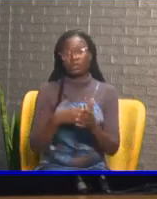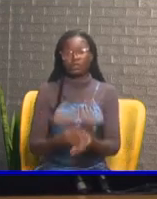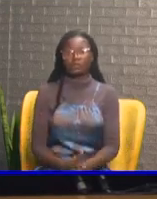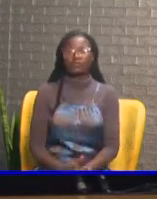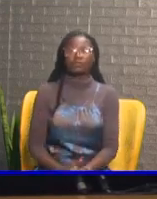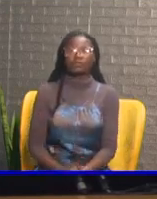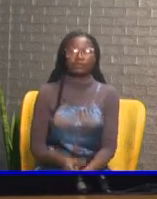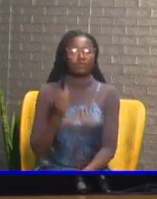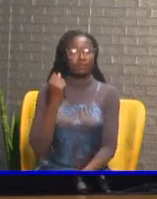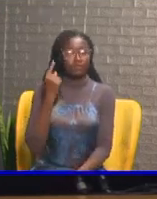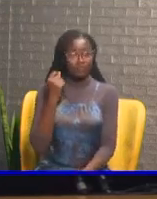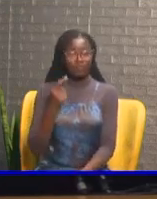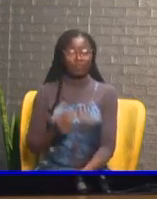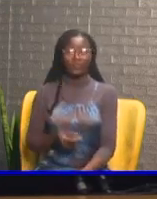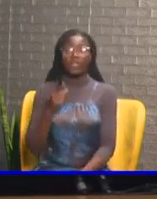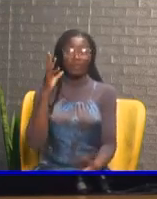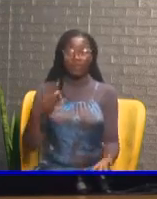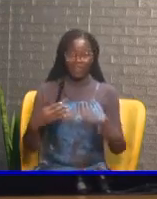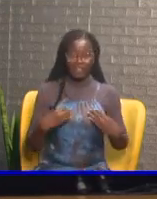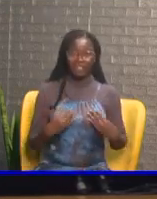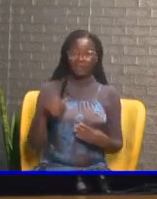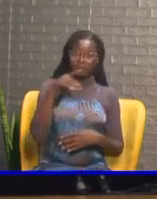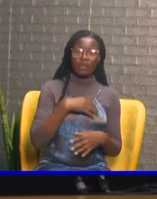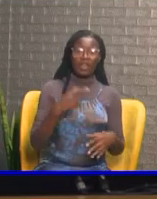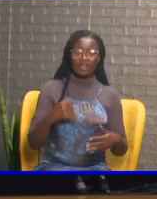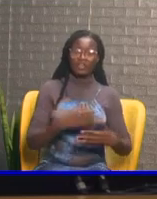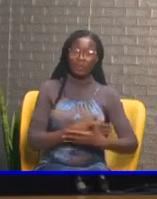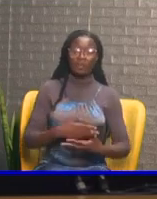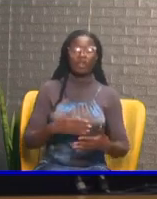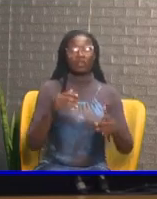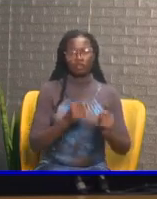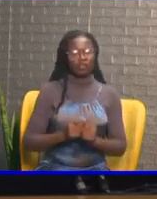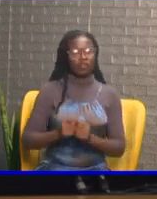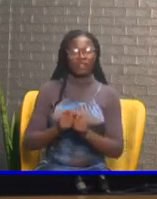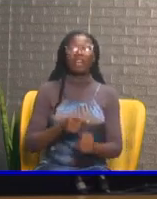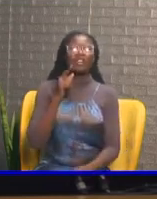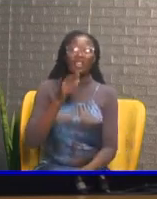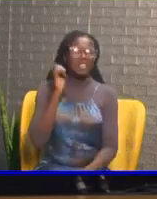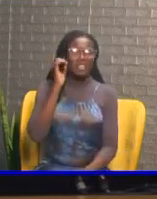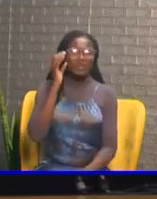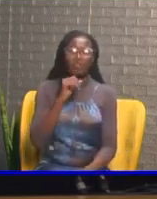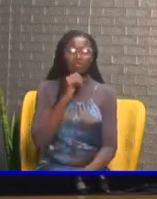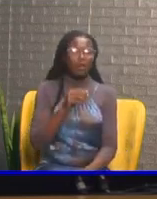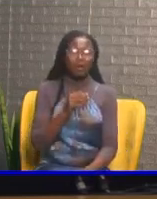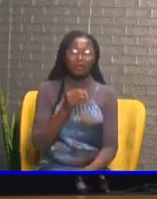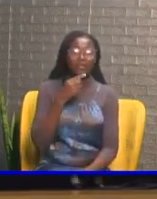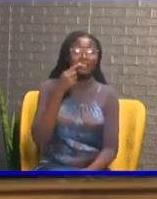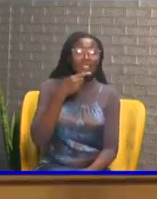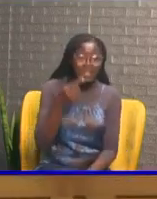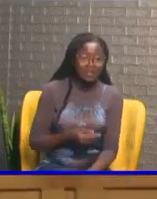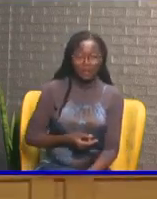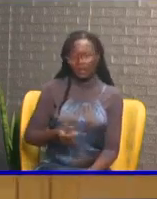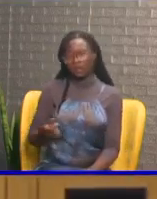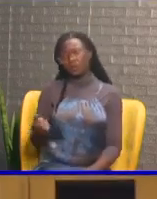Are you following, sir? He will receive you and the child together as his. He won't open his mouth and say it. You say, well, they sacked me from an